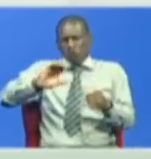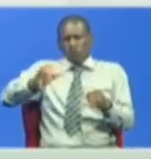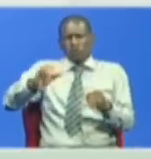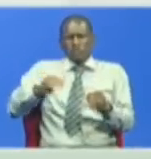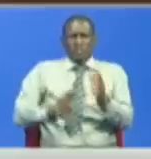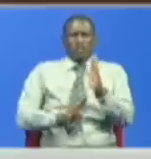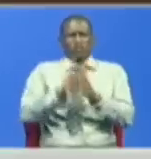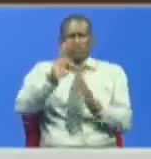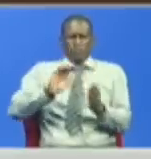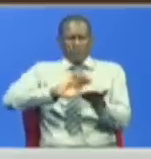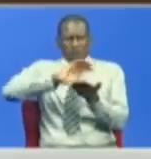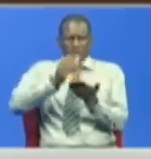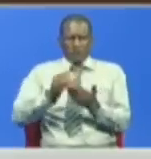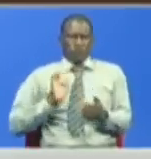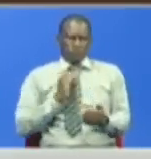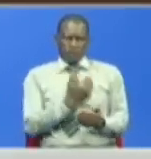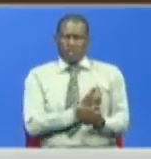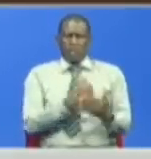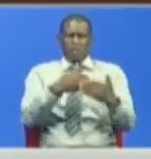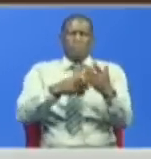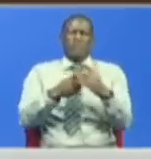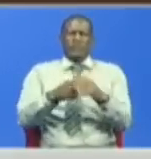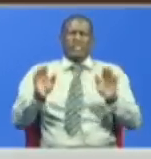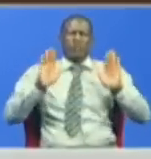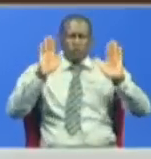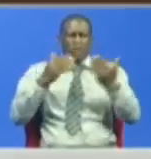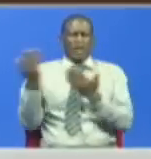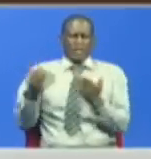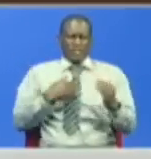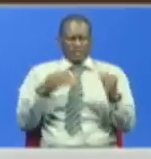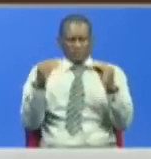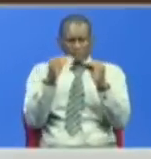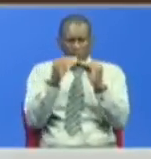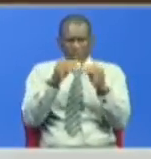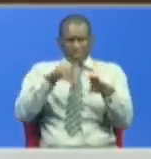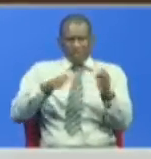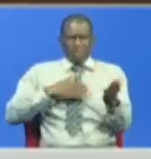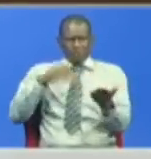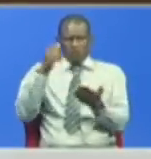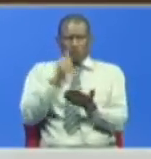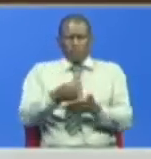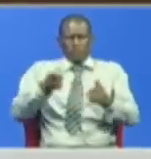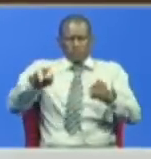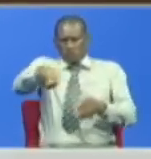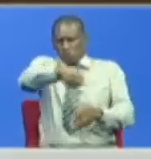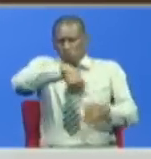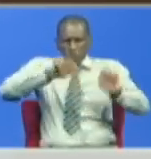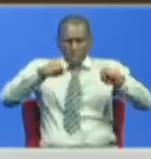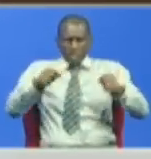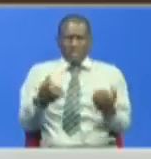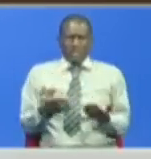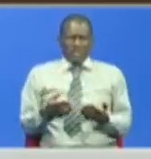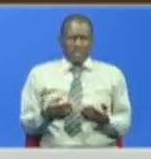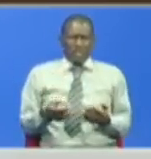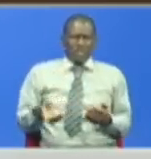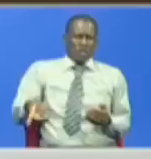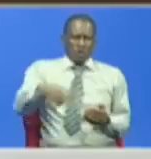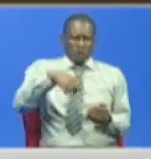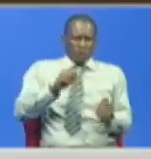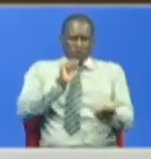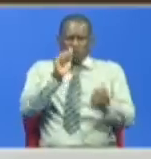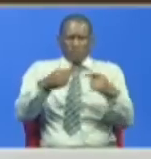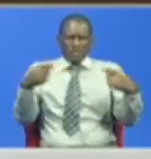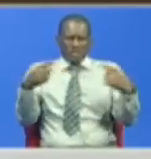Funds Committee. Before we start campaign, let's have a small meeting in my office. We agree. We are going to contest in 7